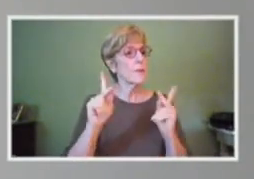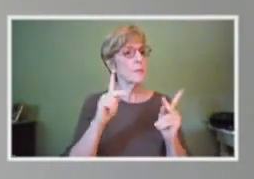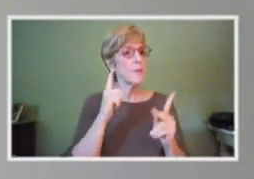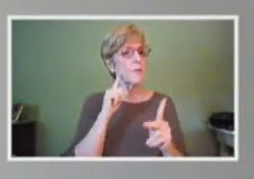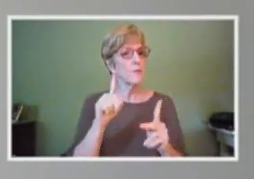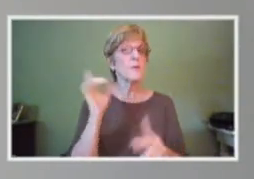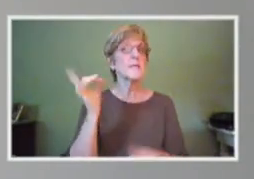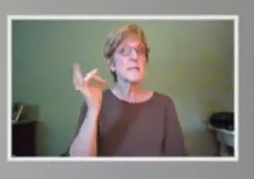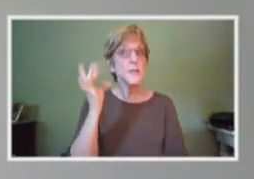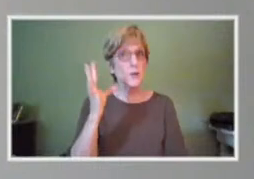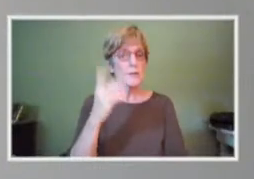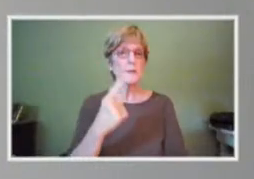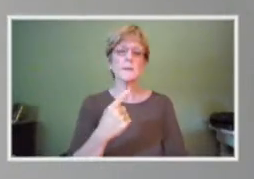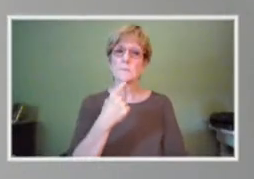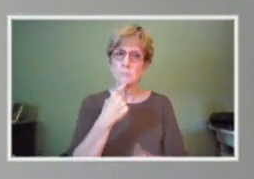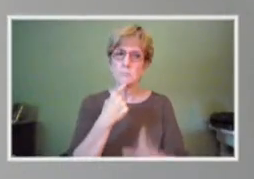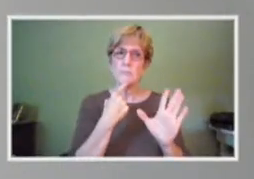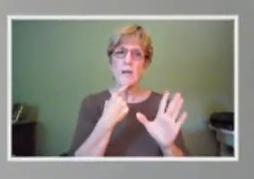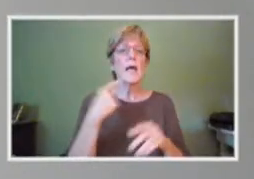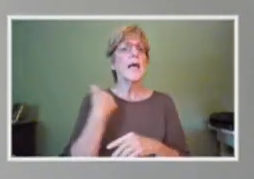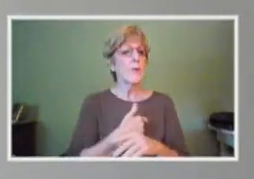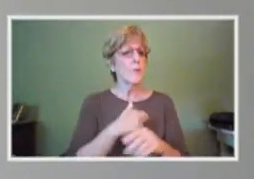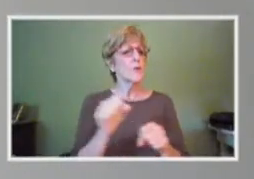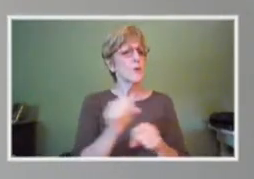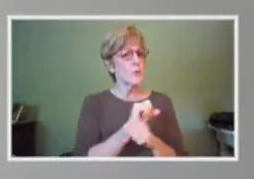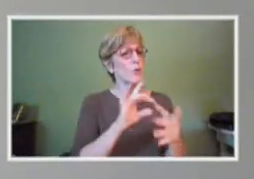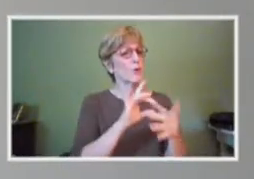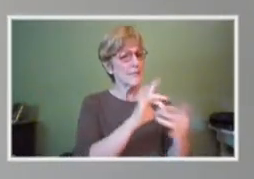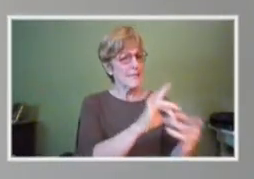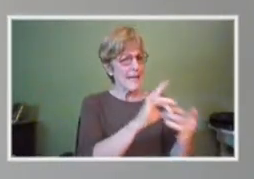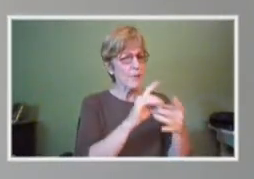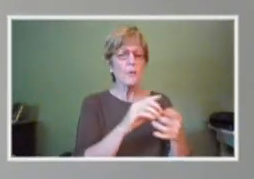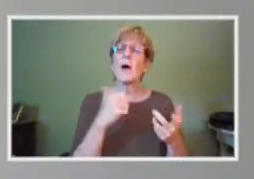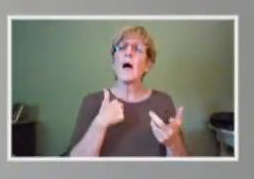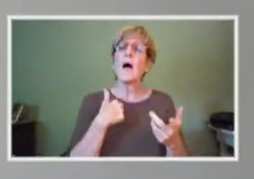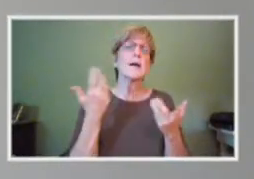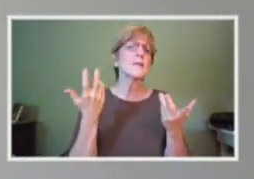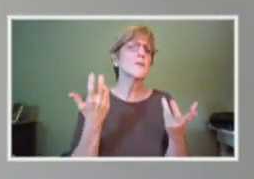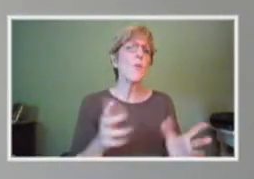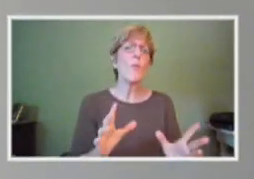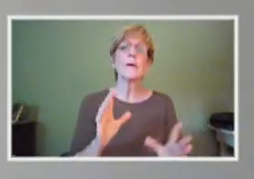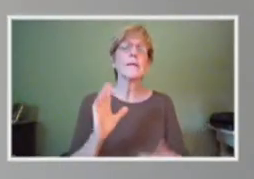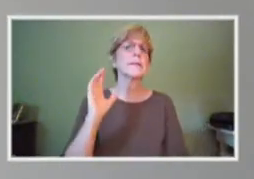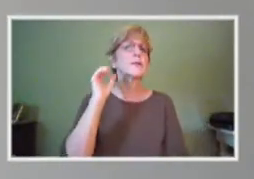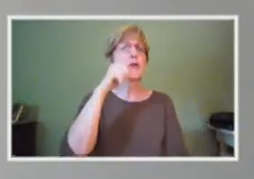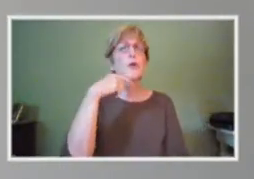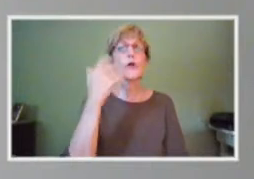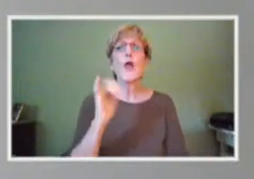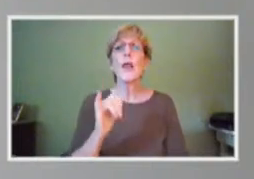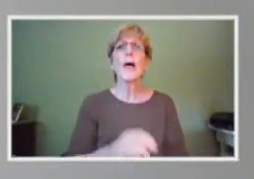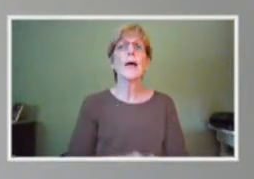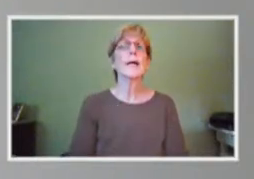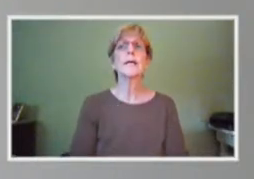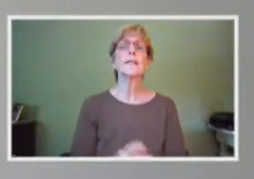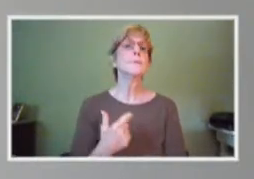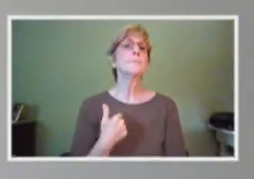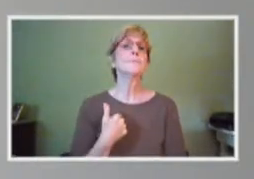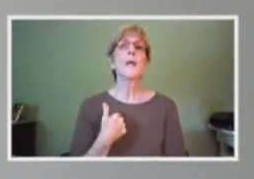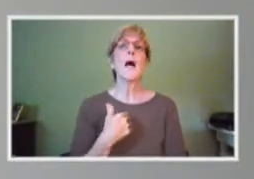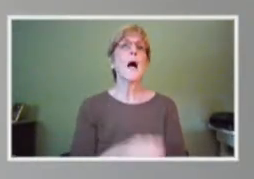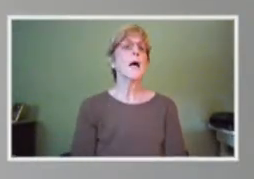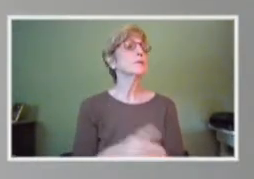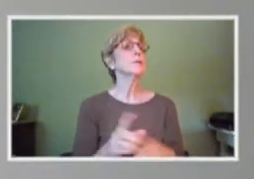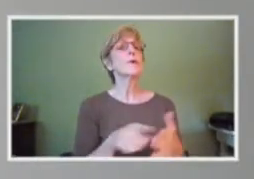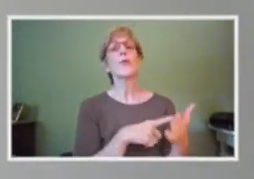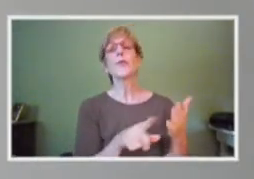violent crimes. And we're going to work together on it. I don't want it to appear that I'm simply criticizing